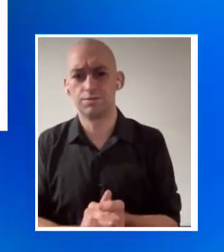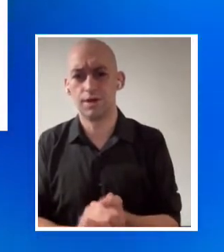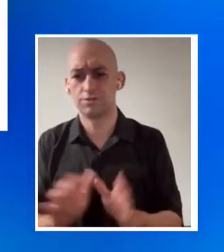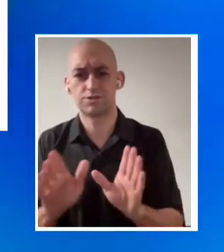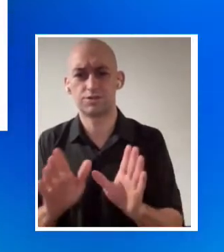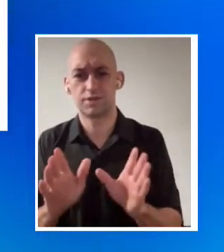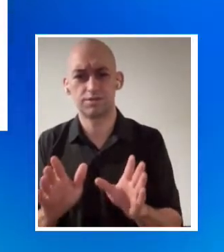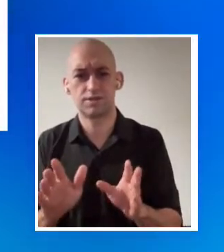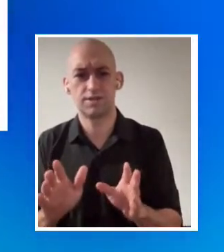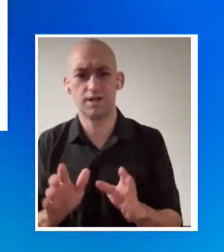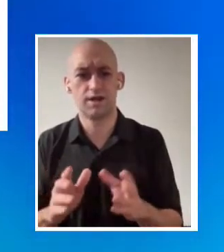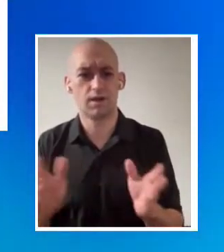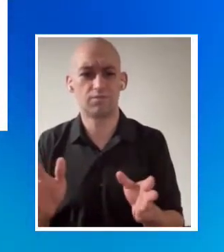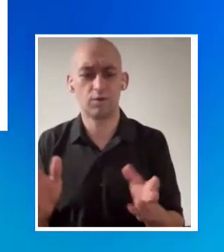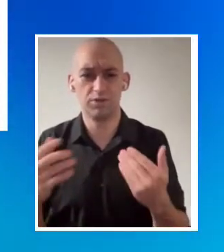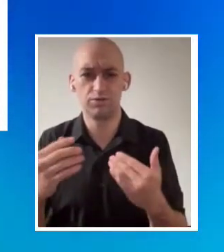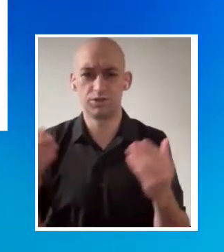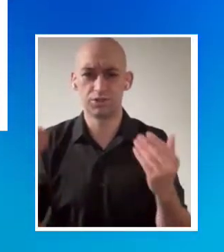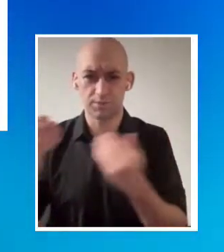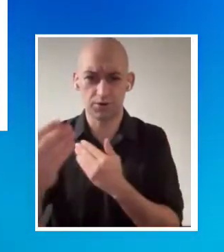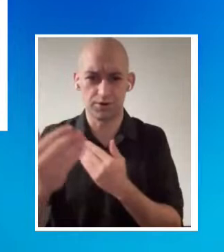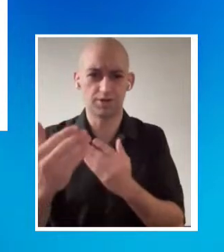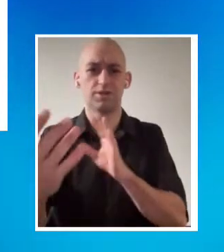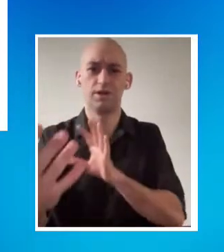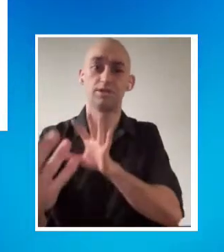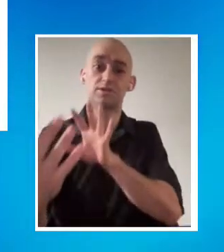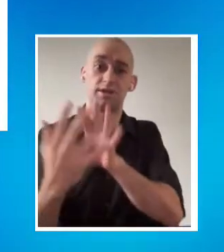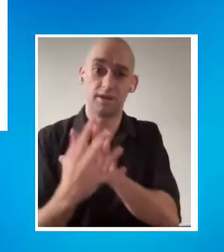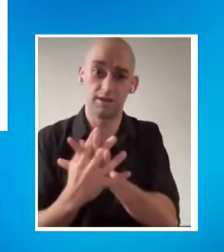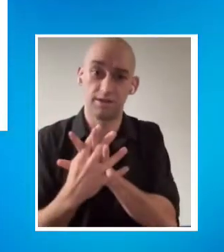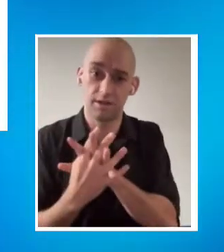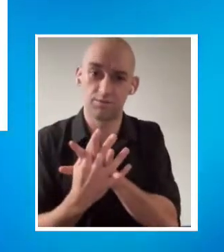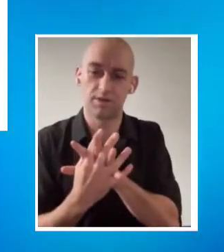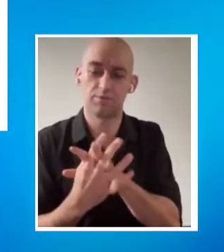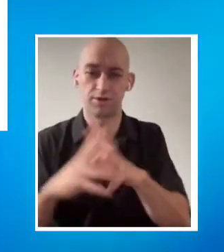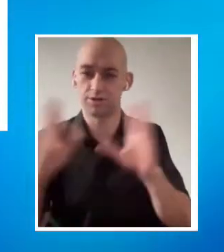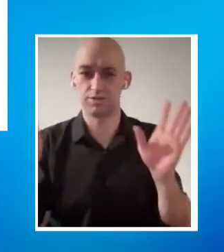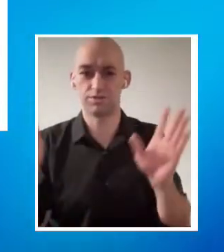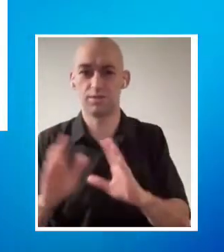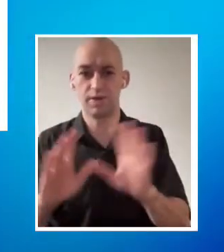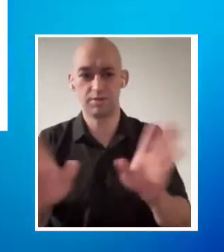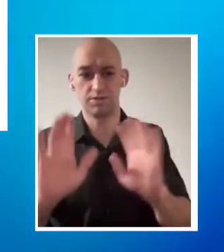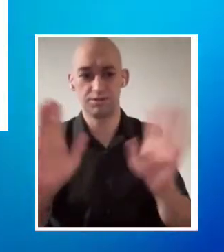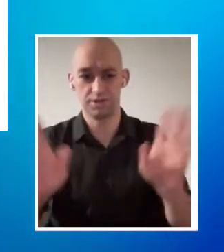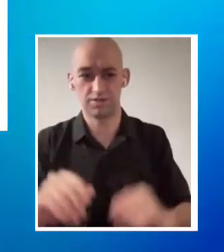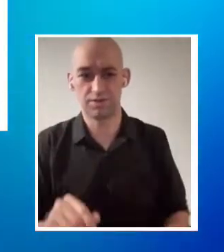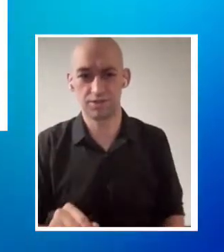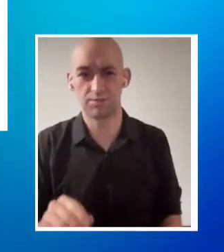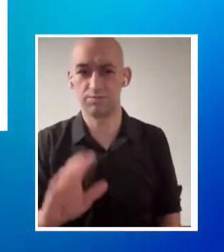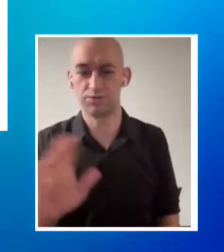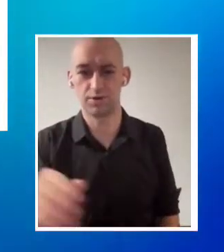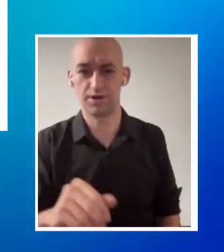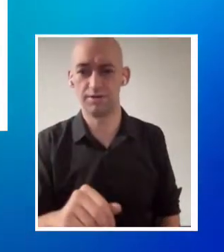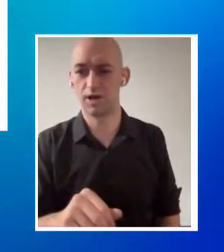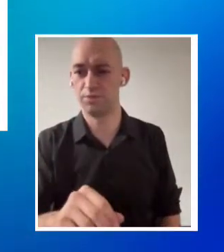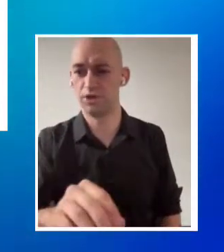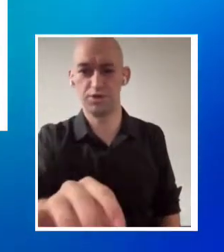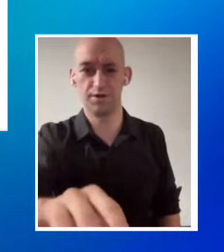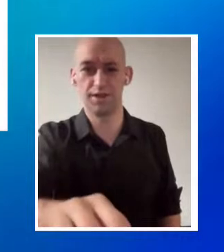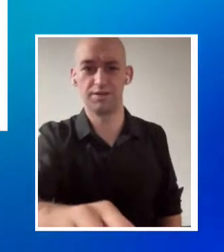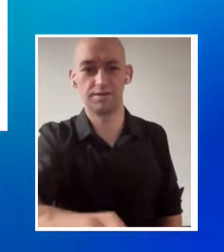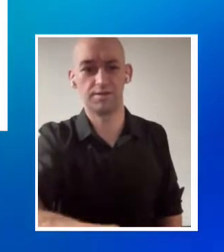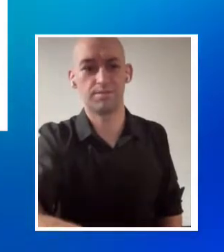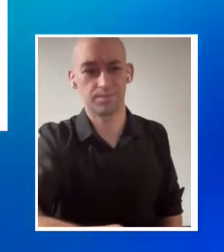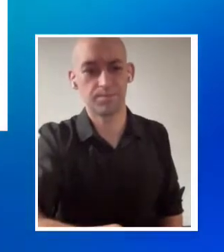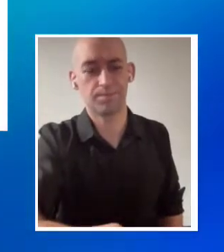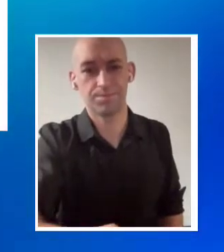sure. And I'll just say that, yeah, a lot of what we do is just like production and us like getting together with that production. So yeah, I'm happy to let you guys finish up. I'm sorry, and I'll be here